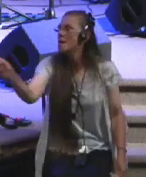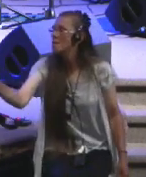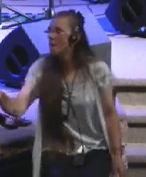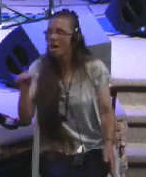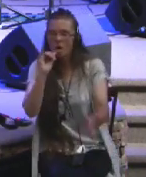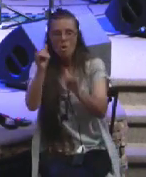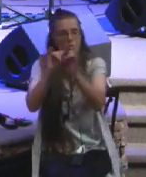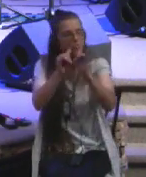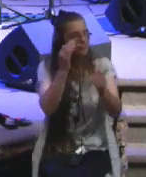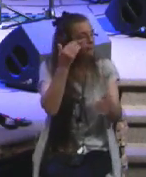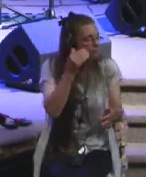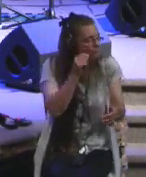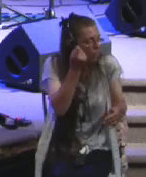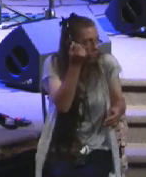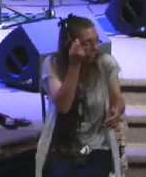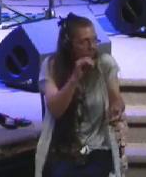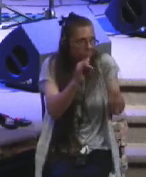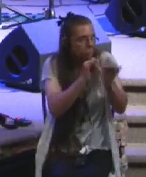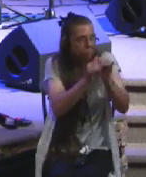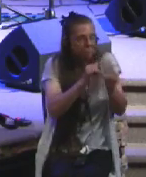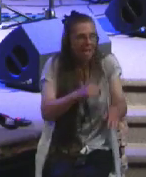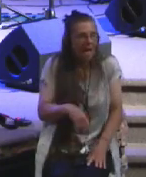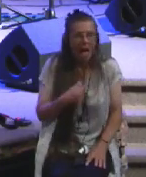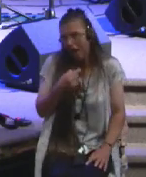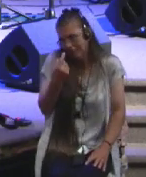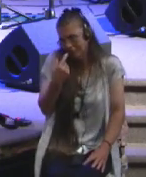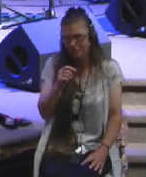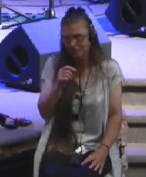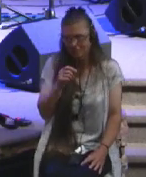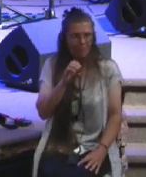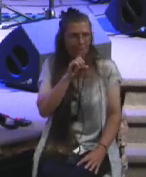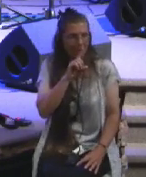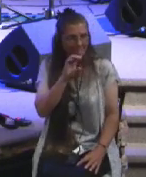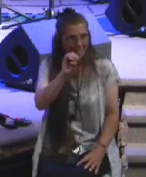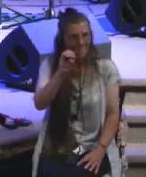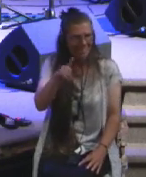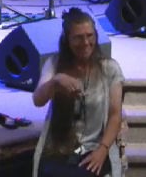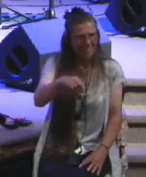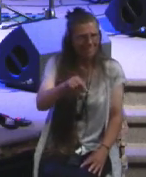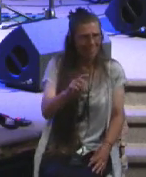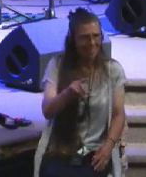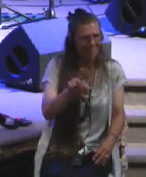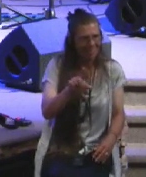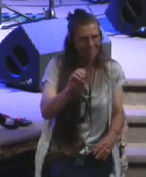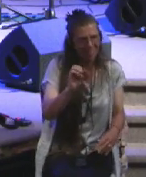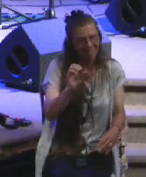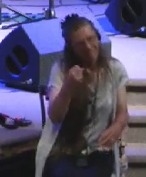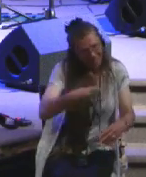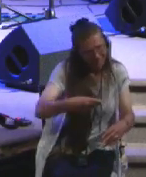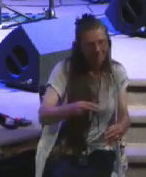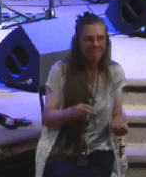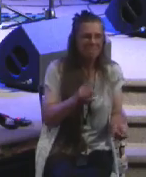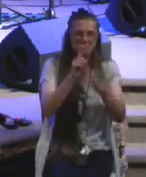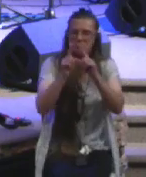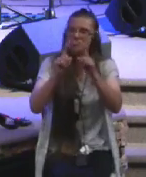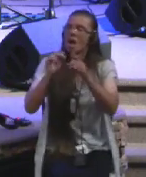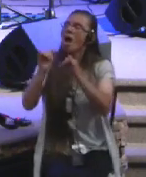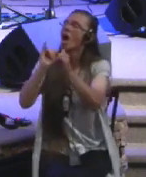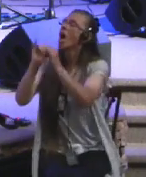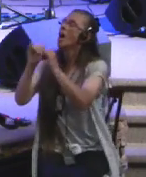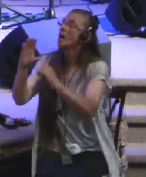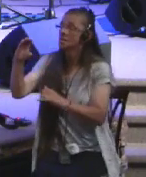know Navajo, you know? I sure don't. I can barely speak English. And so they got these Navajo kids and young men out there and called them